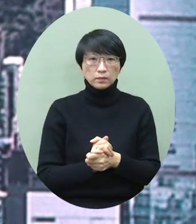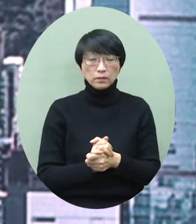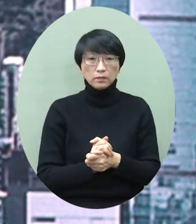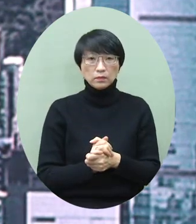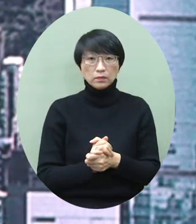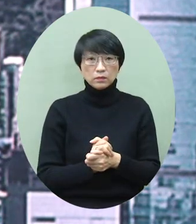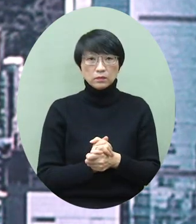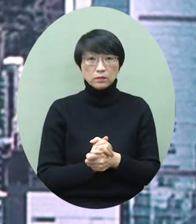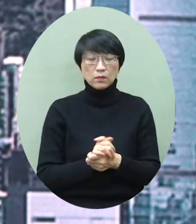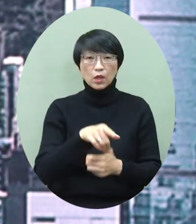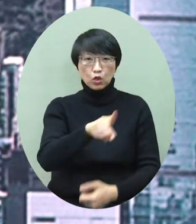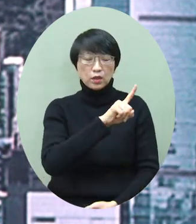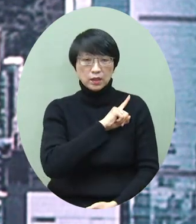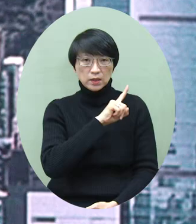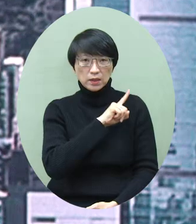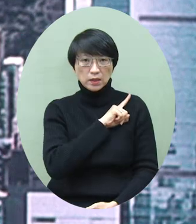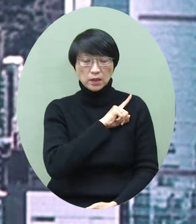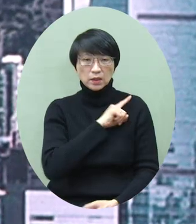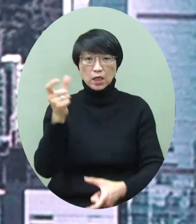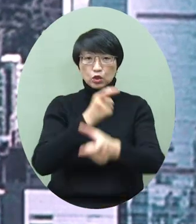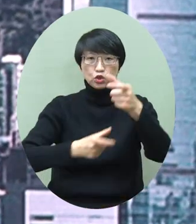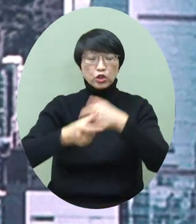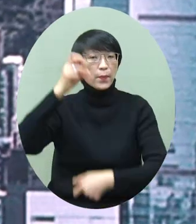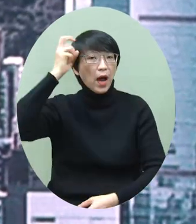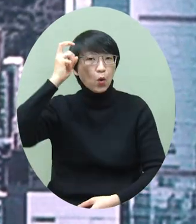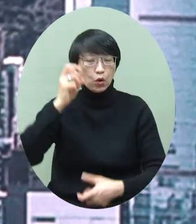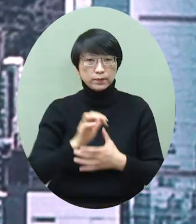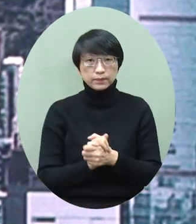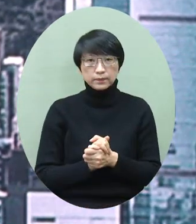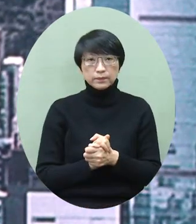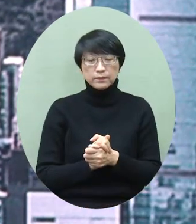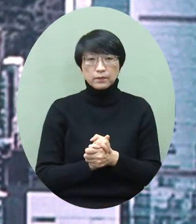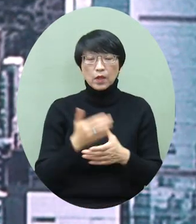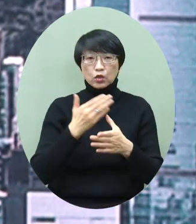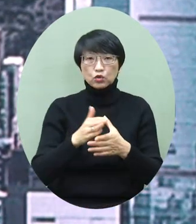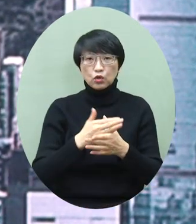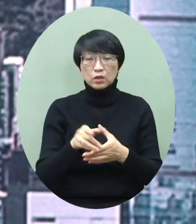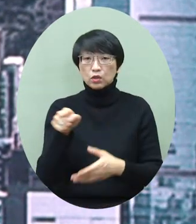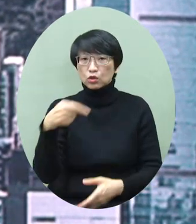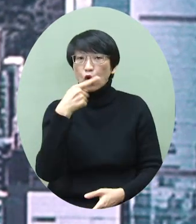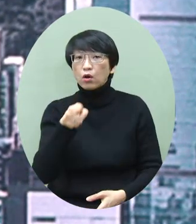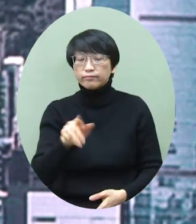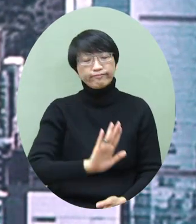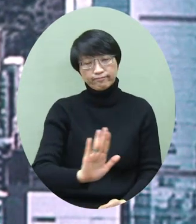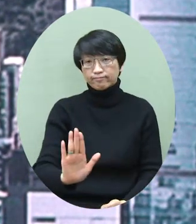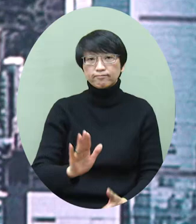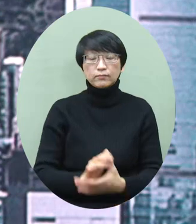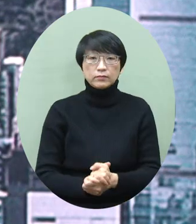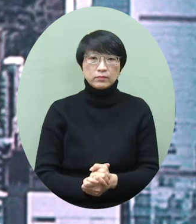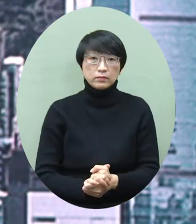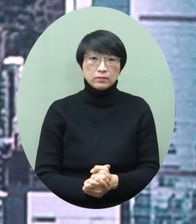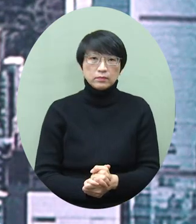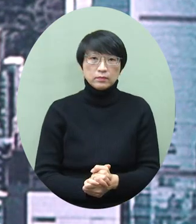their own considerations, commercial reasons and all that. So I will not comment on that. But after these